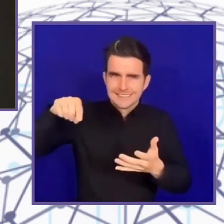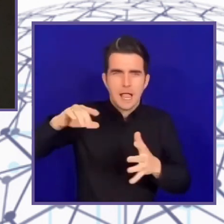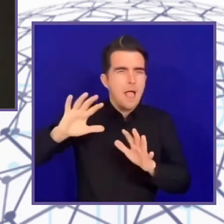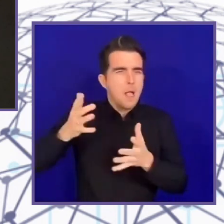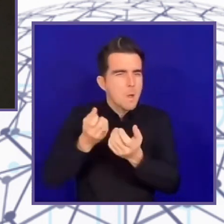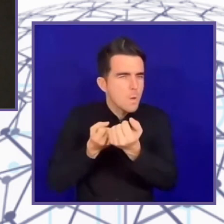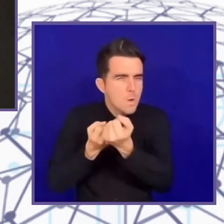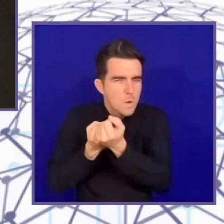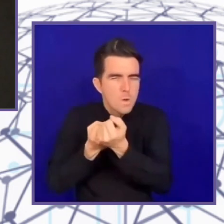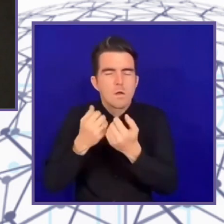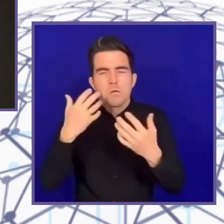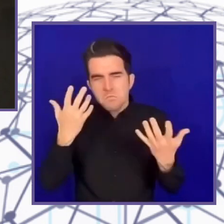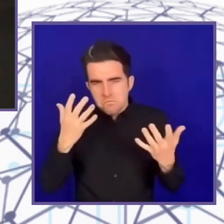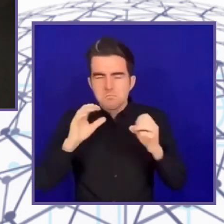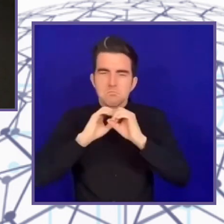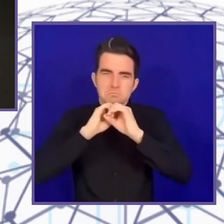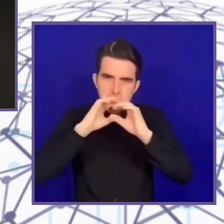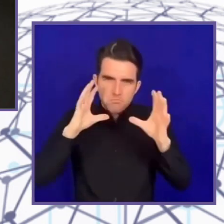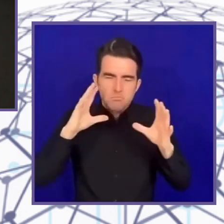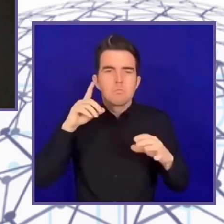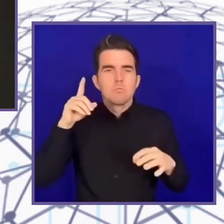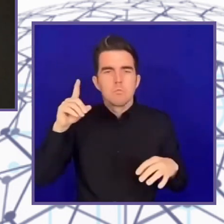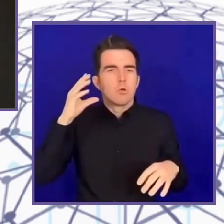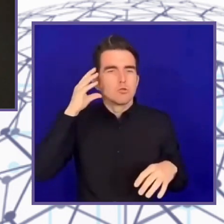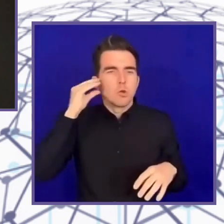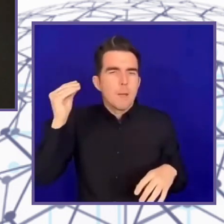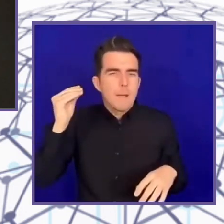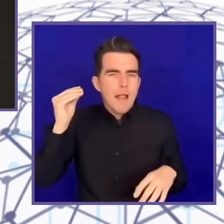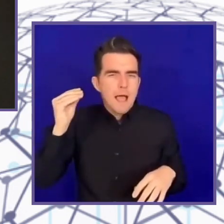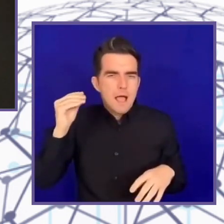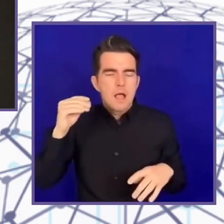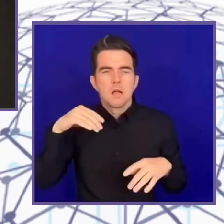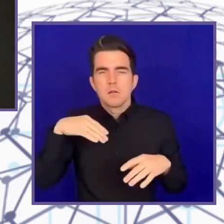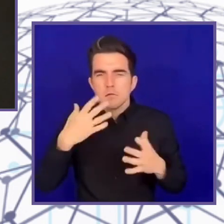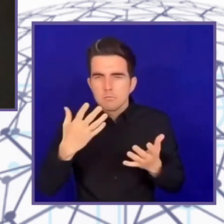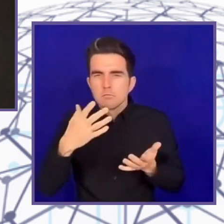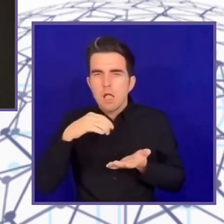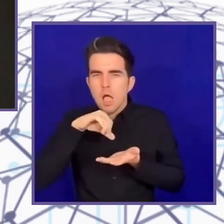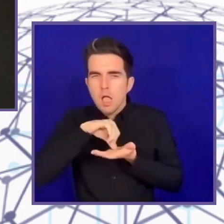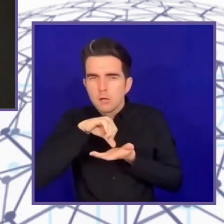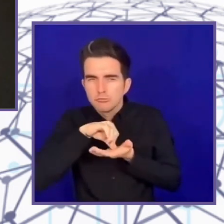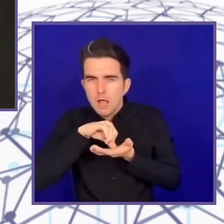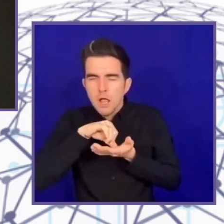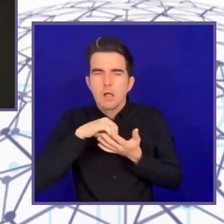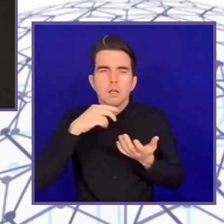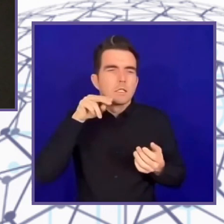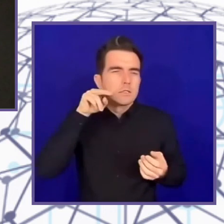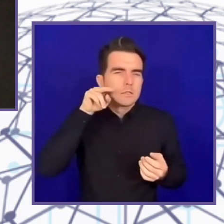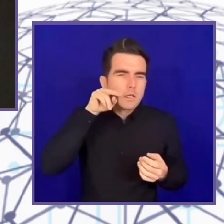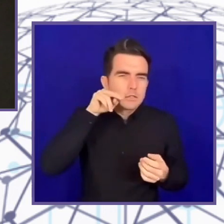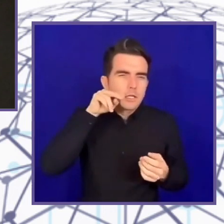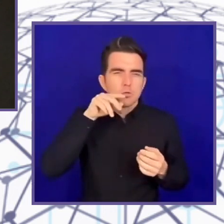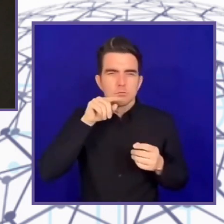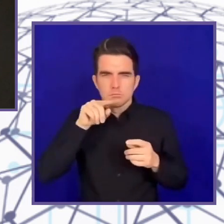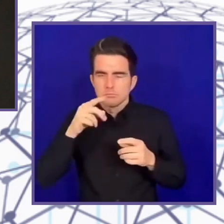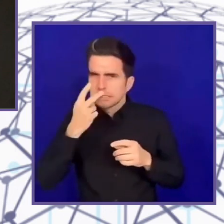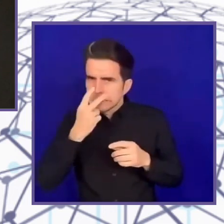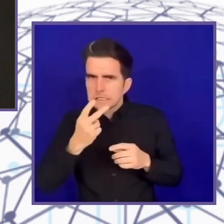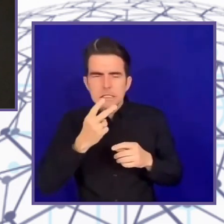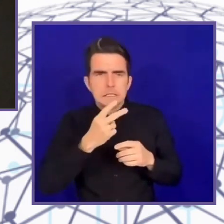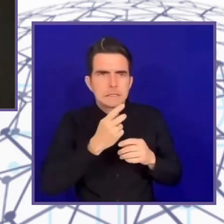disaster in Marrakesh in Morocco. You can imagine the scale of AT needs that will arise as a result of